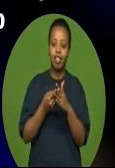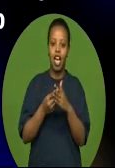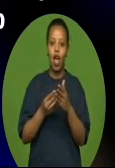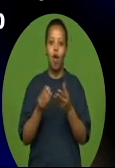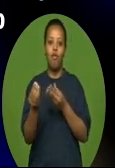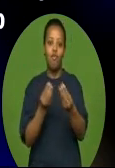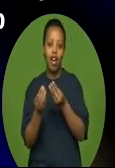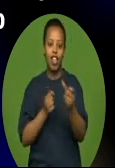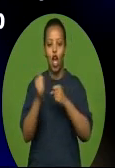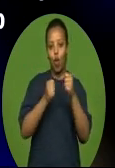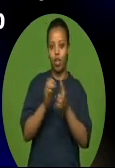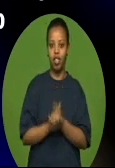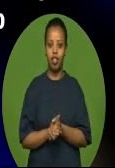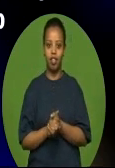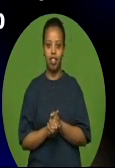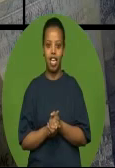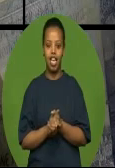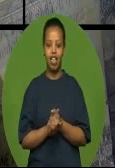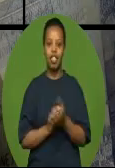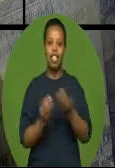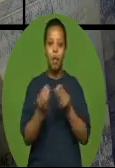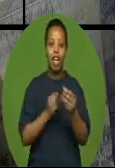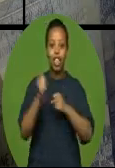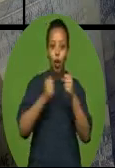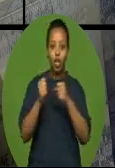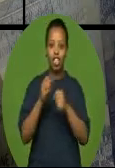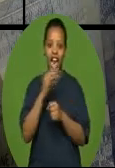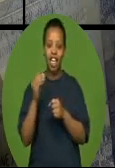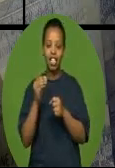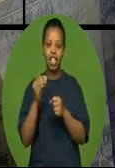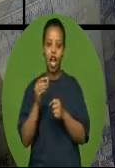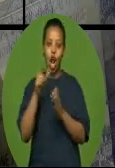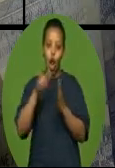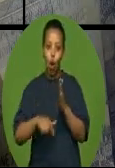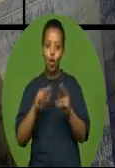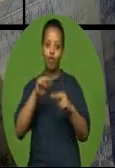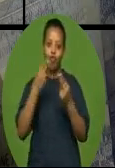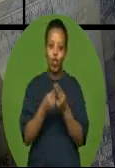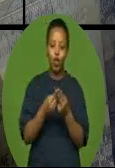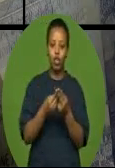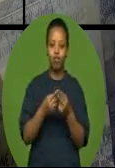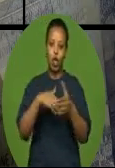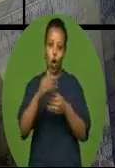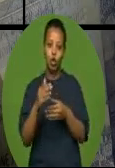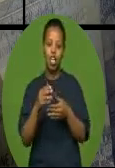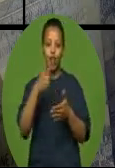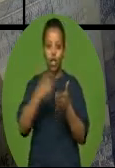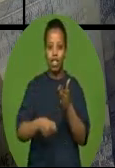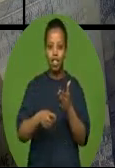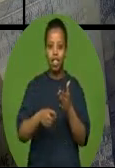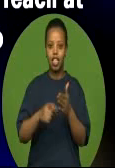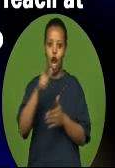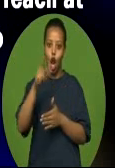start marketing competition. The market competition and lower unit cost results in